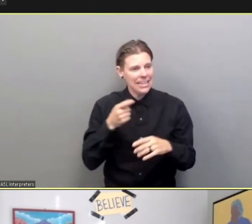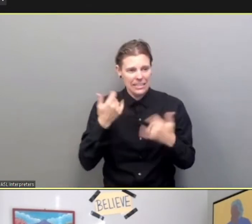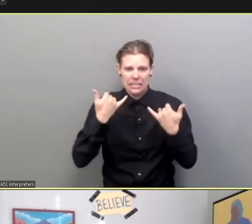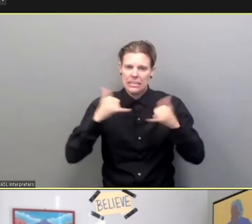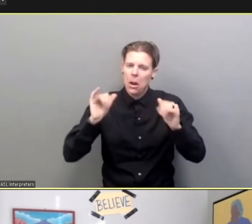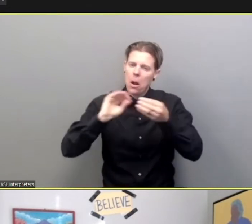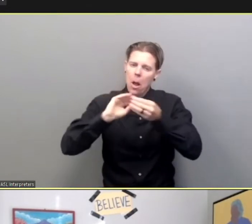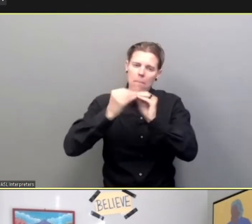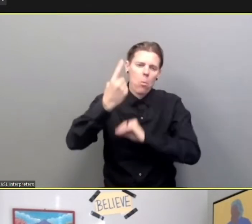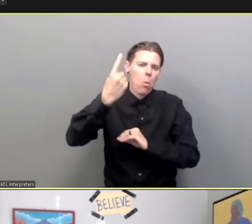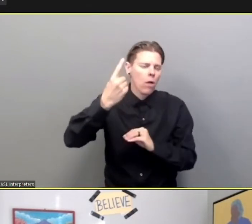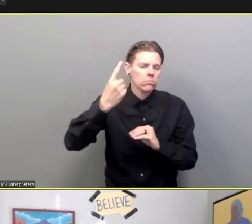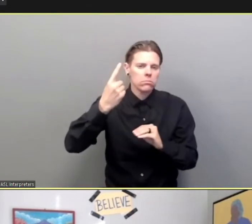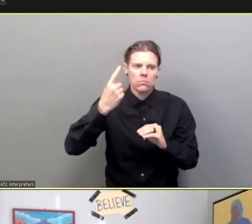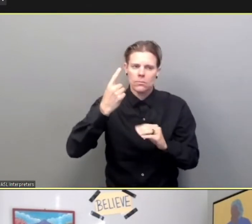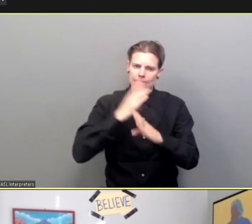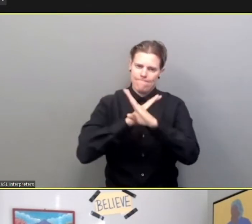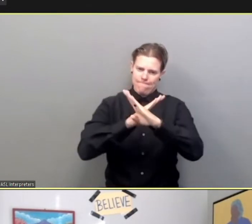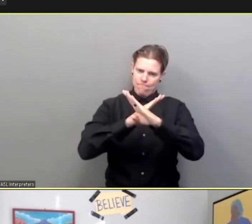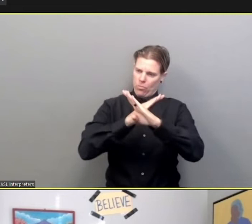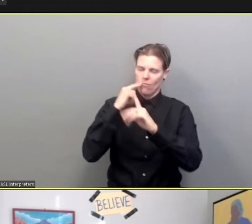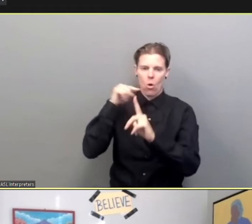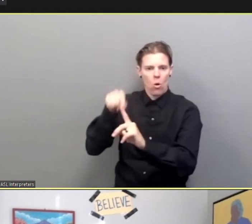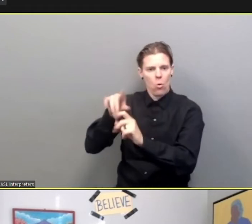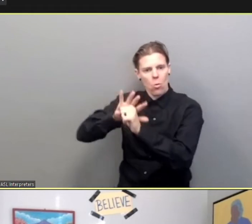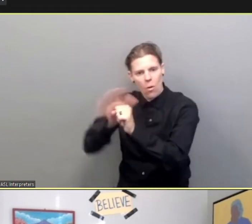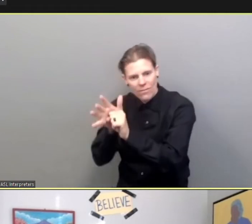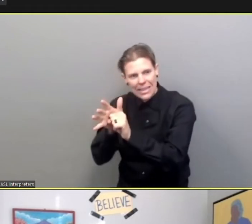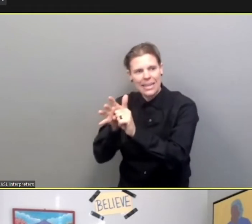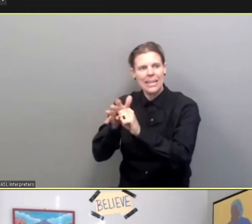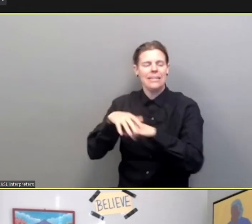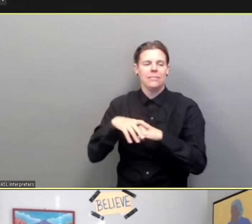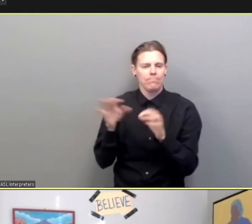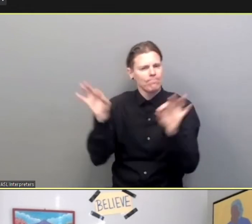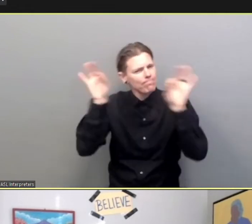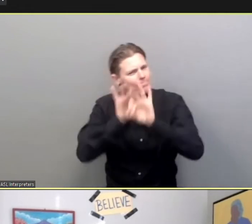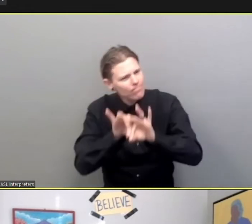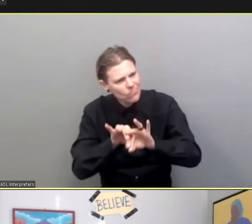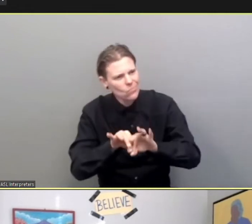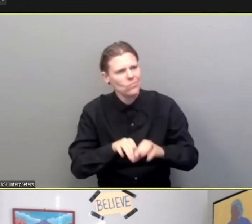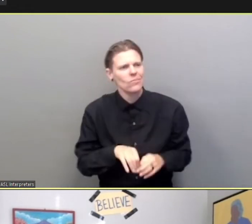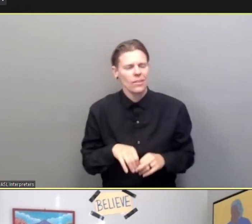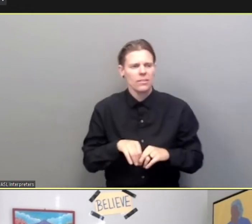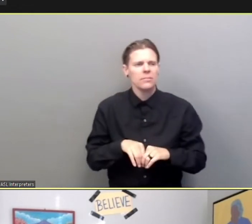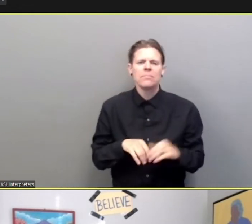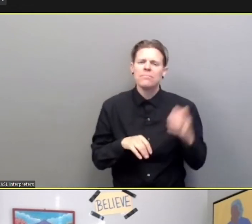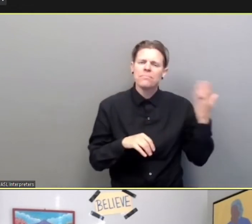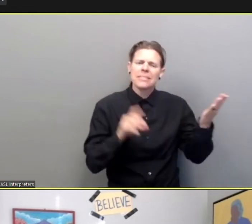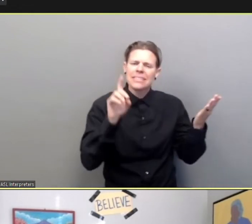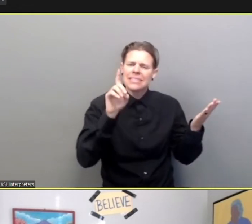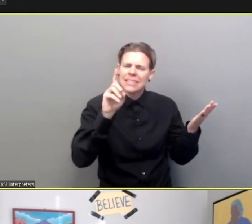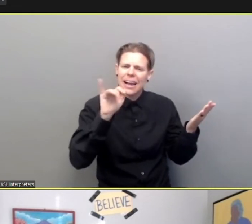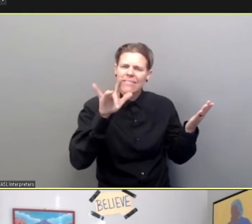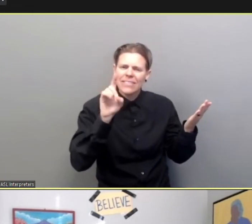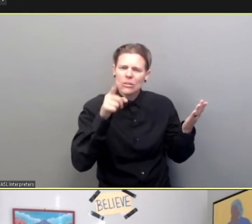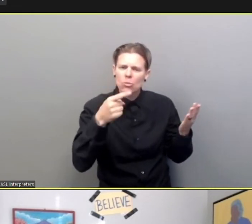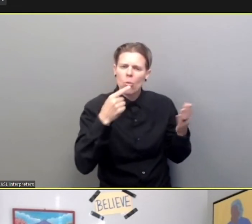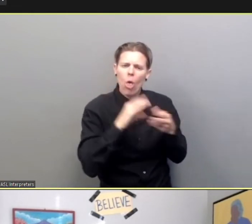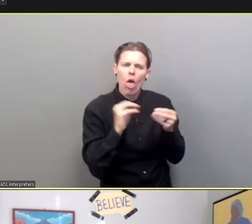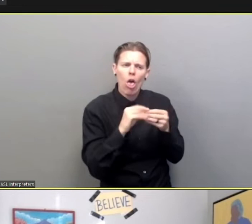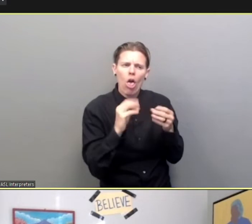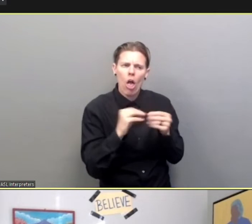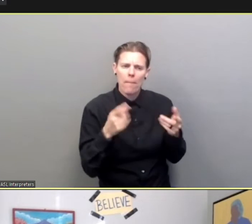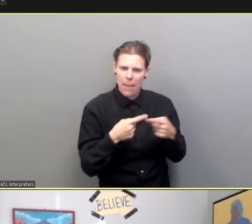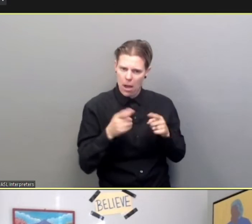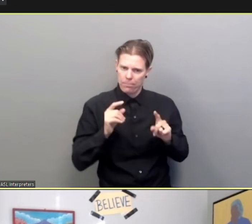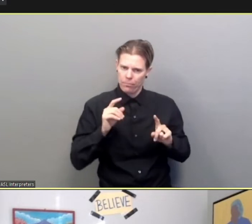outcomes. And then I think, David, you also alluded to, certainly, you know, our risk-taking behavior is changing over